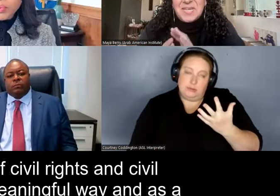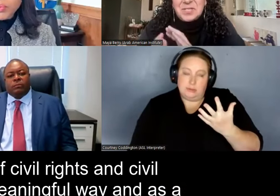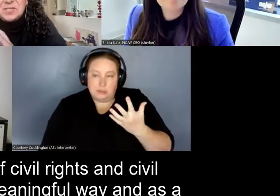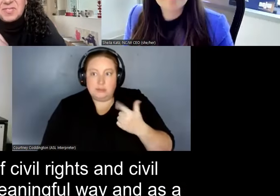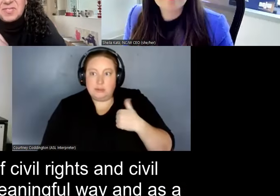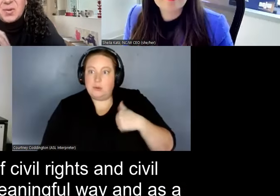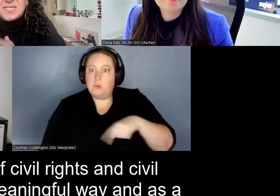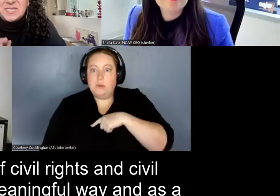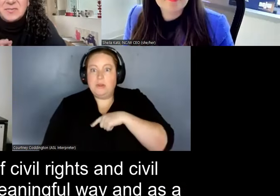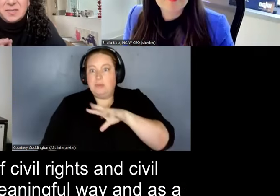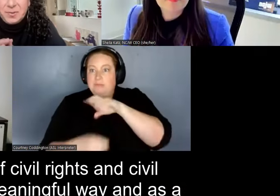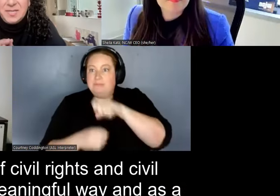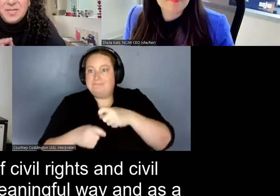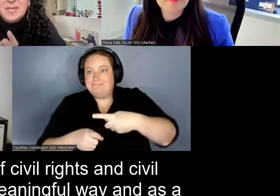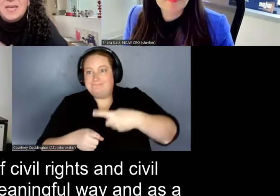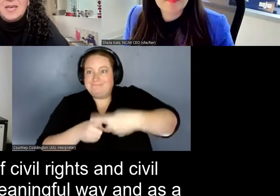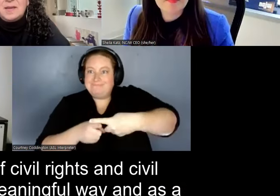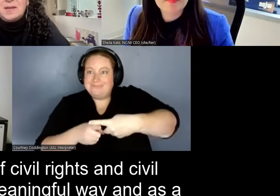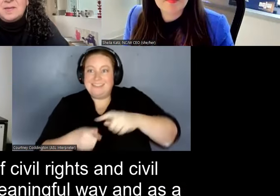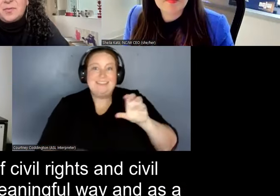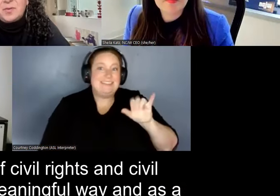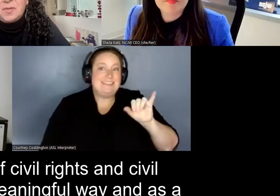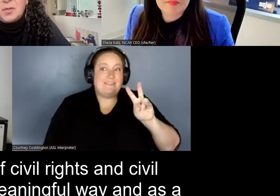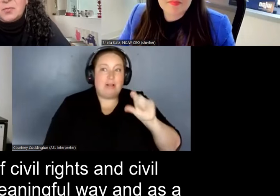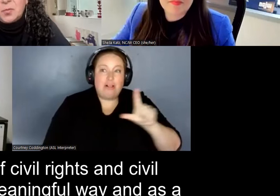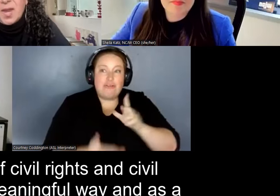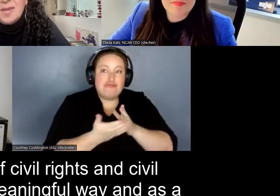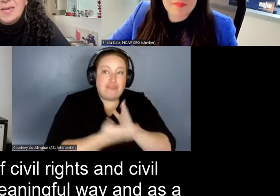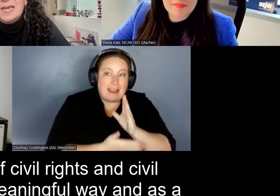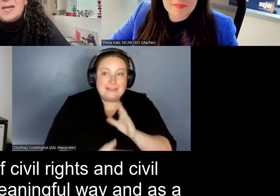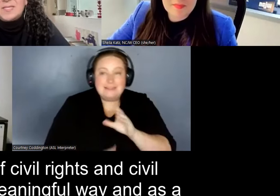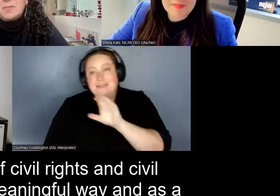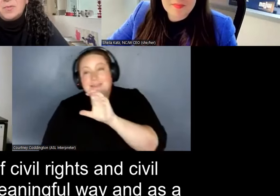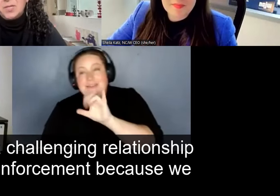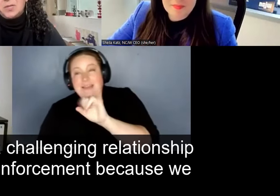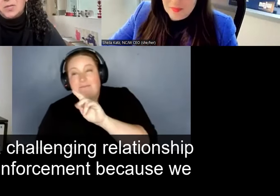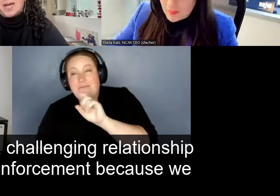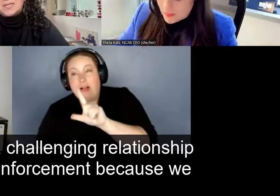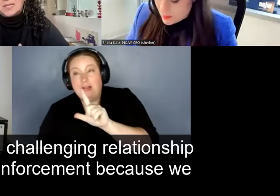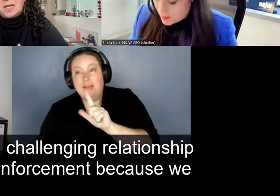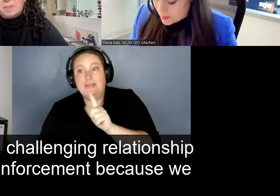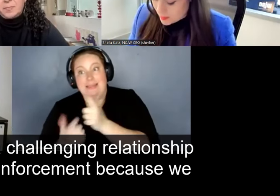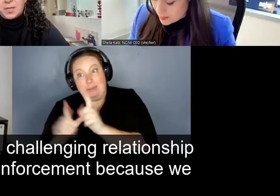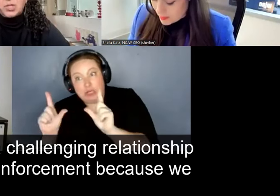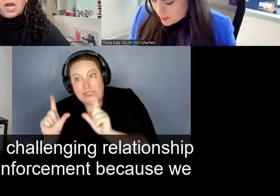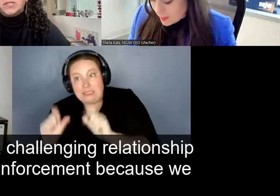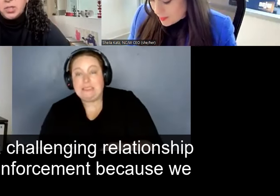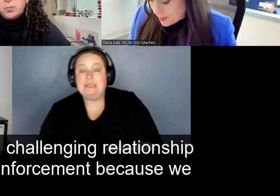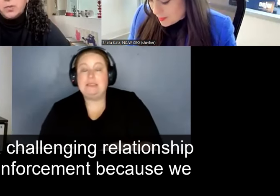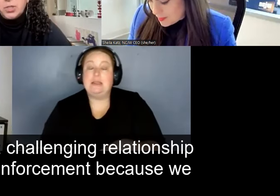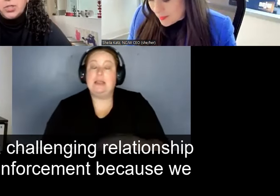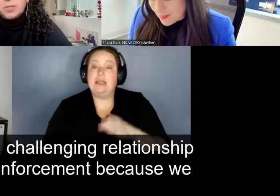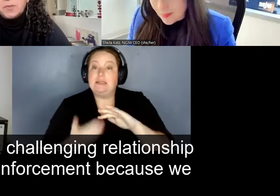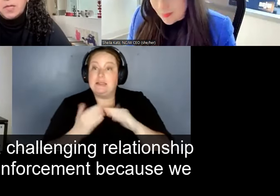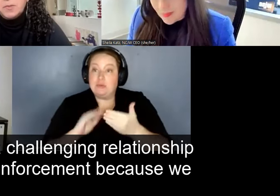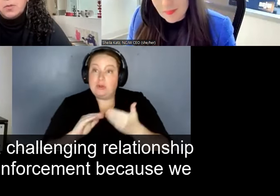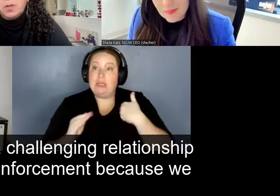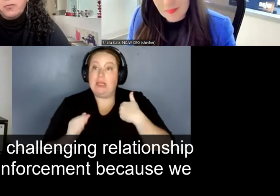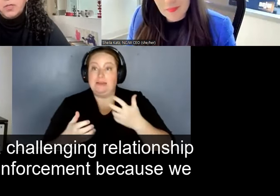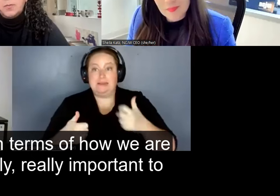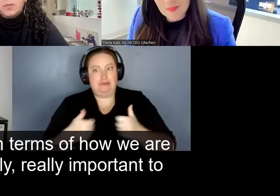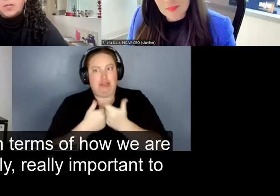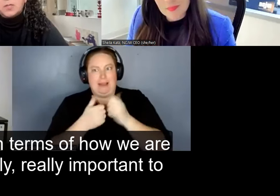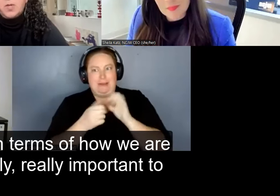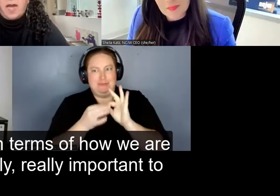the intersection of civil rights and civil liberties in a very meaningful way, as a community who has a challenging relationship sometimes